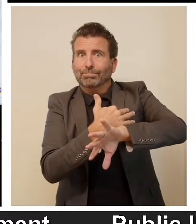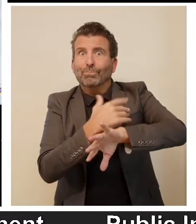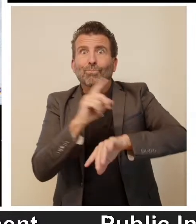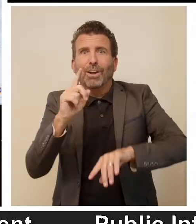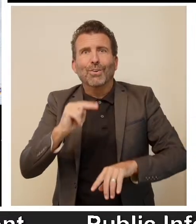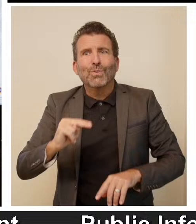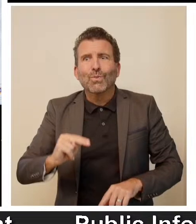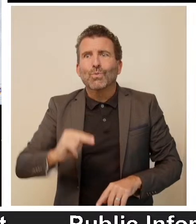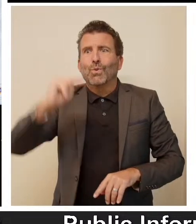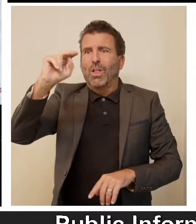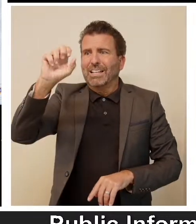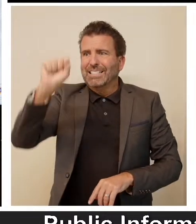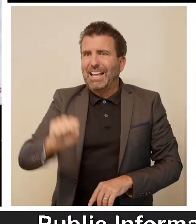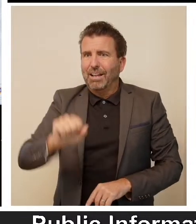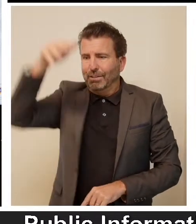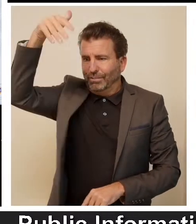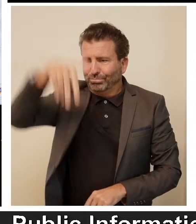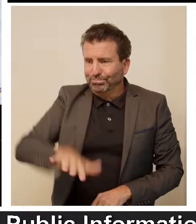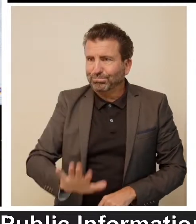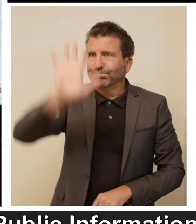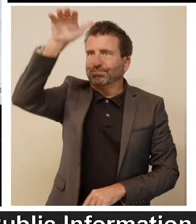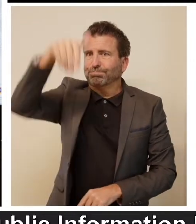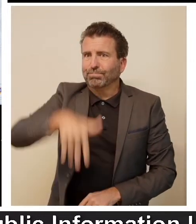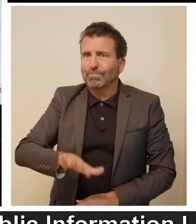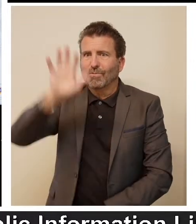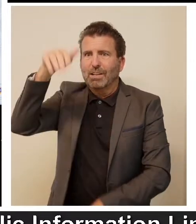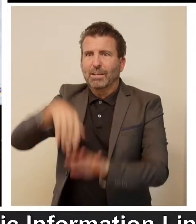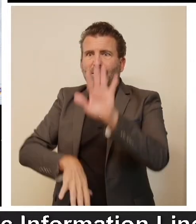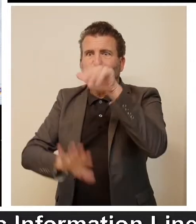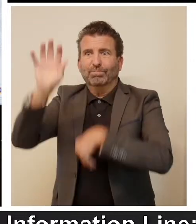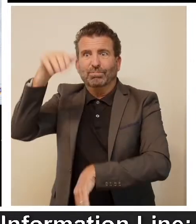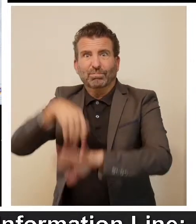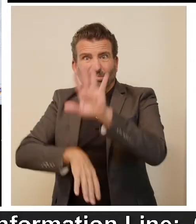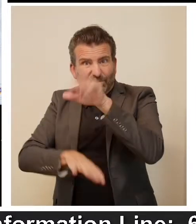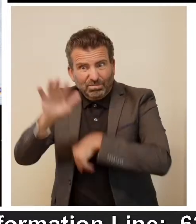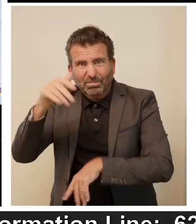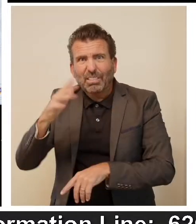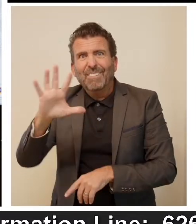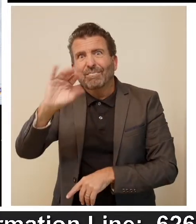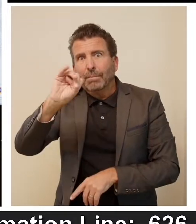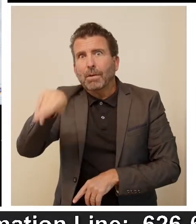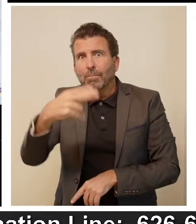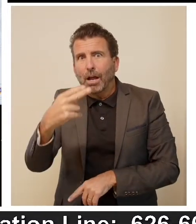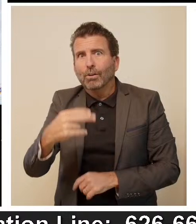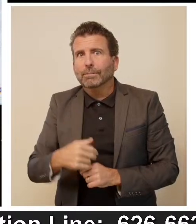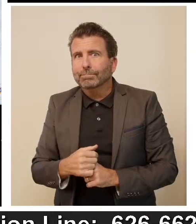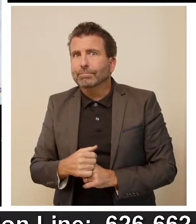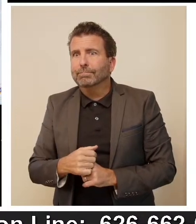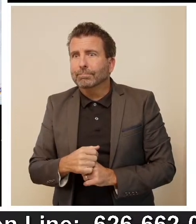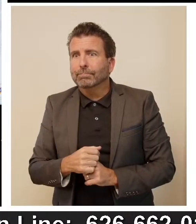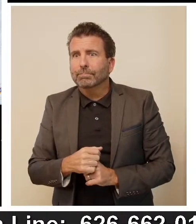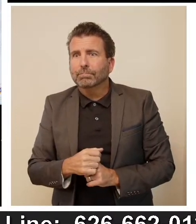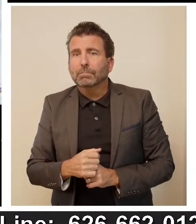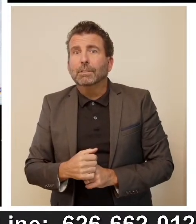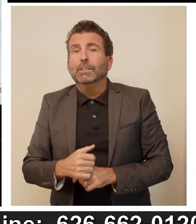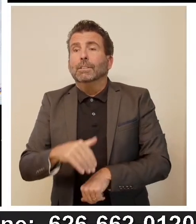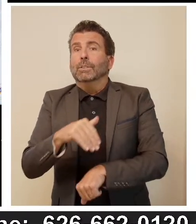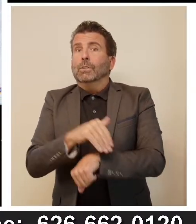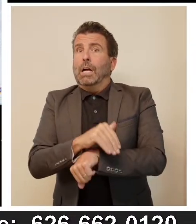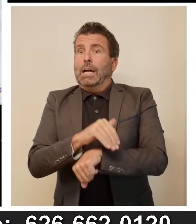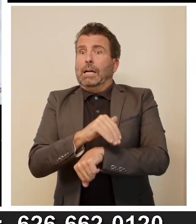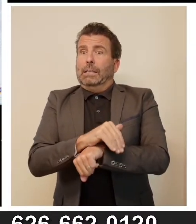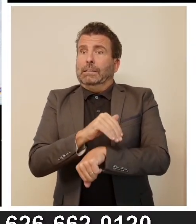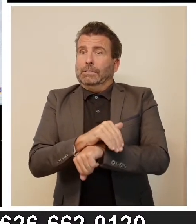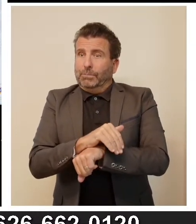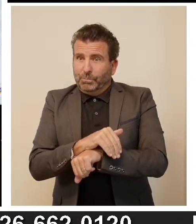wind is channeled, still gusts going around 50 miles an hour. As we head through the night tonight, we're going to continue to be pretty calm here down in the